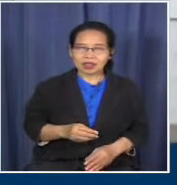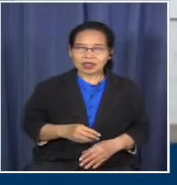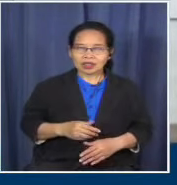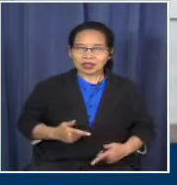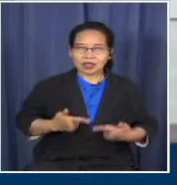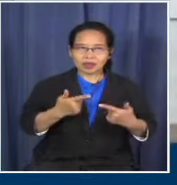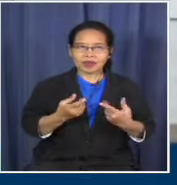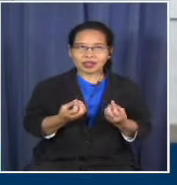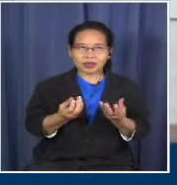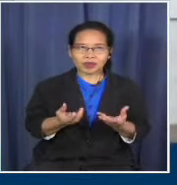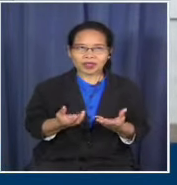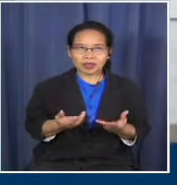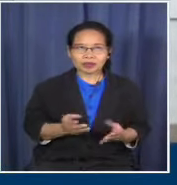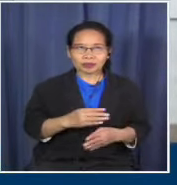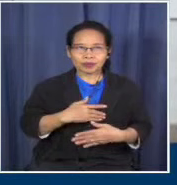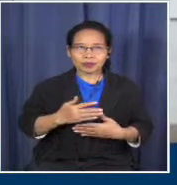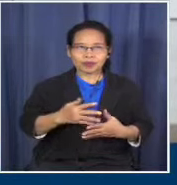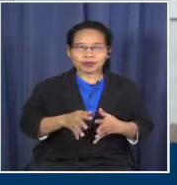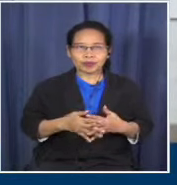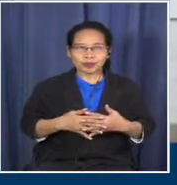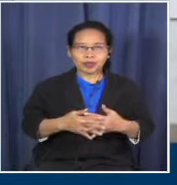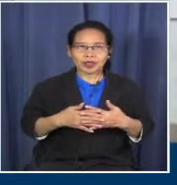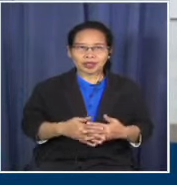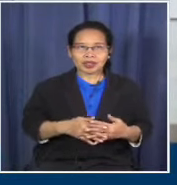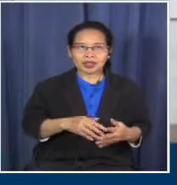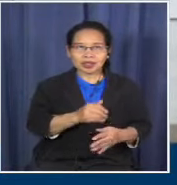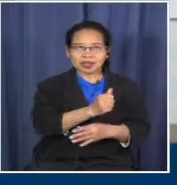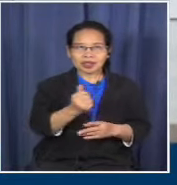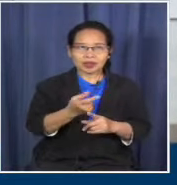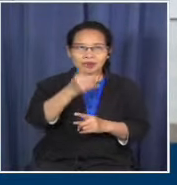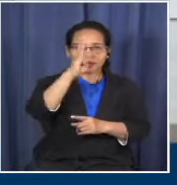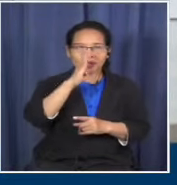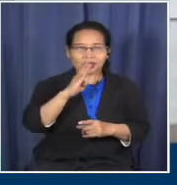it as the life-giving breath or air from God.